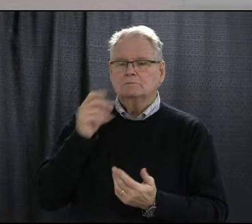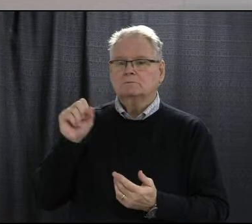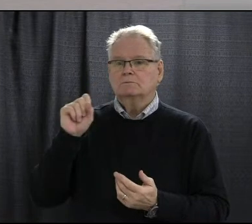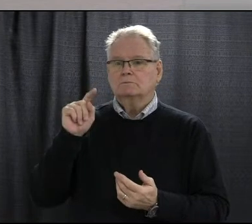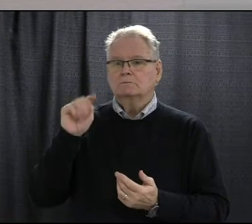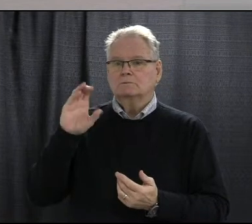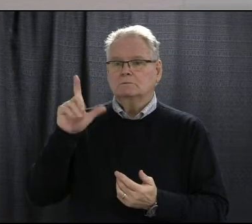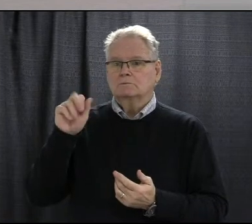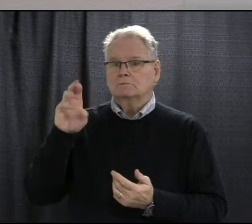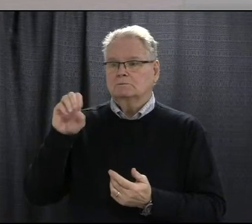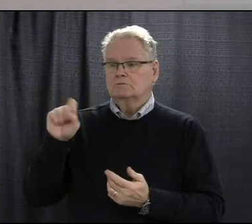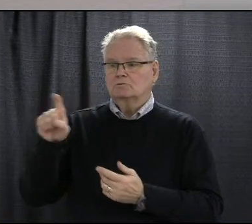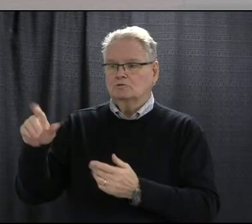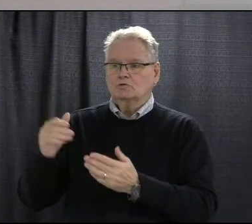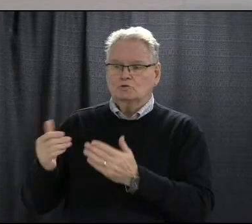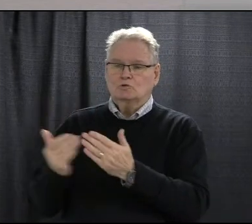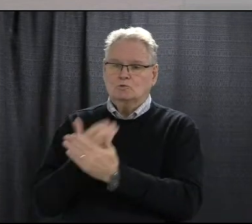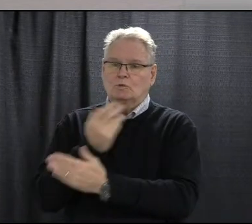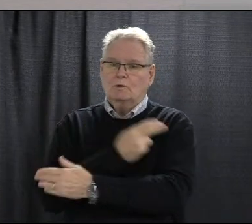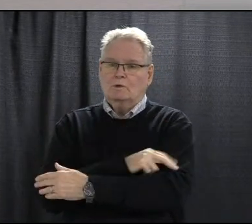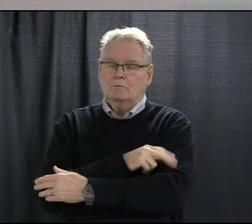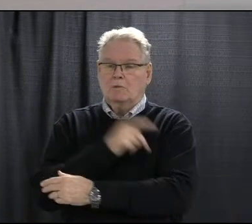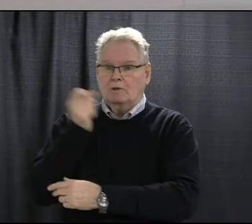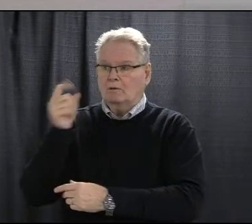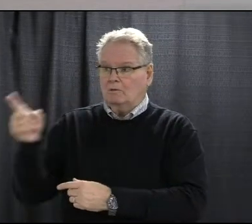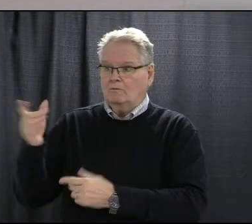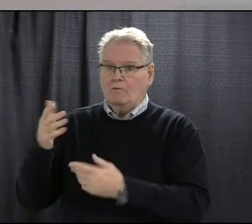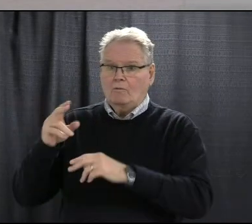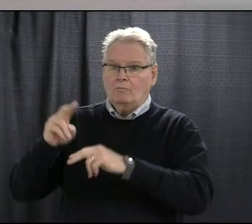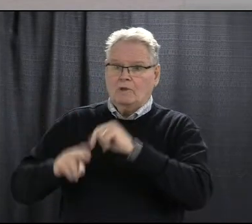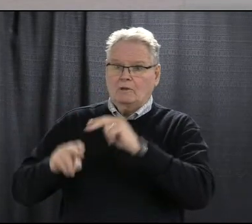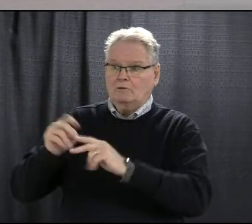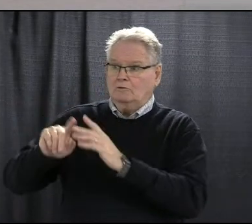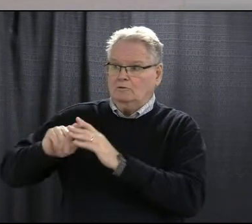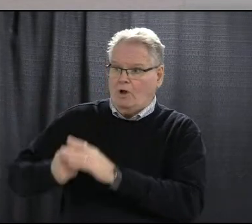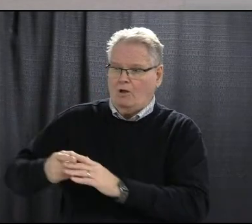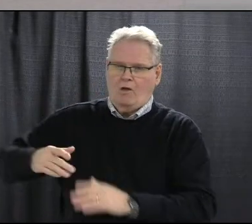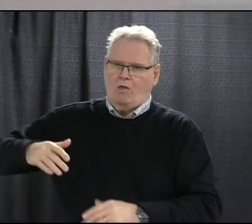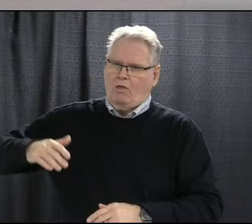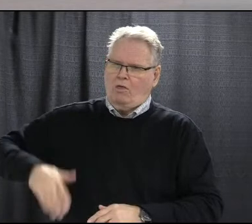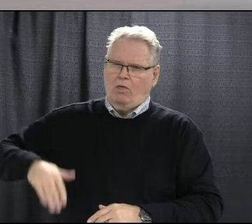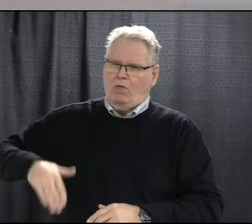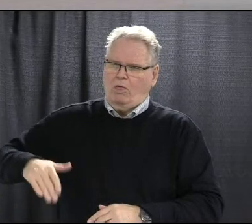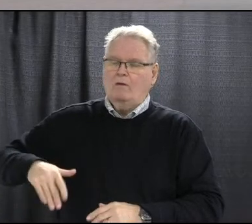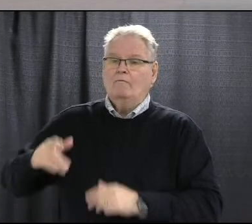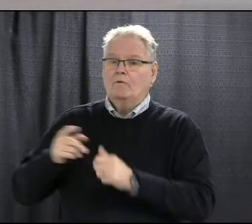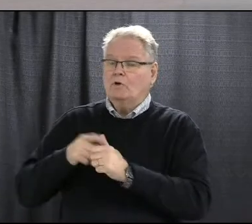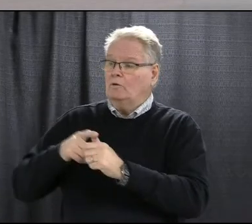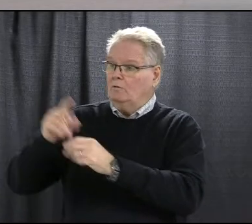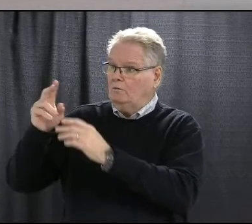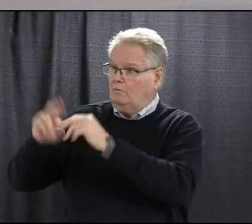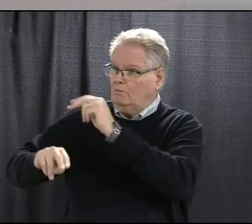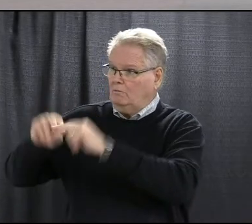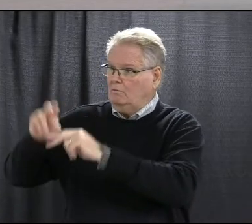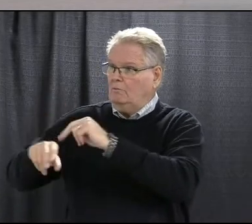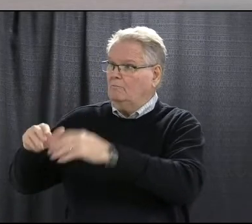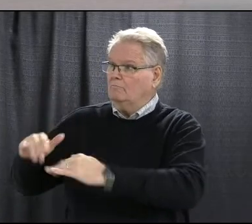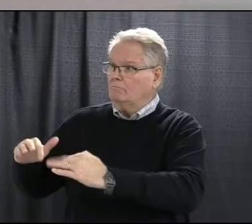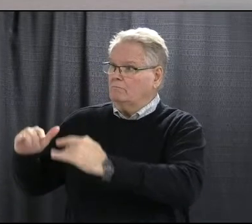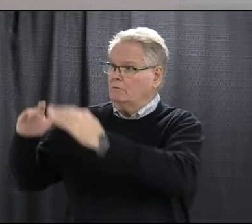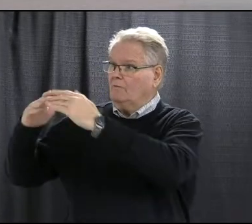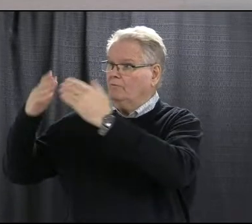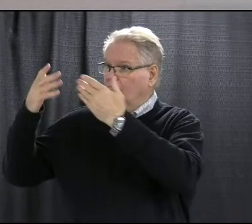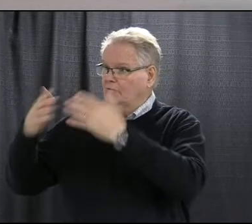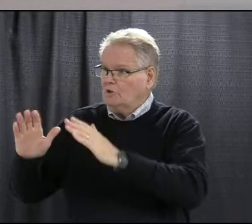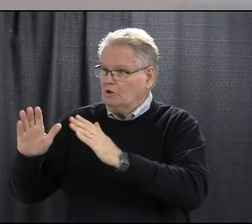about the centers of excellence, much more important than sort of brick and mortar infrastructure is that human resource, the training, the care